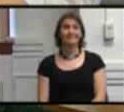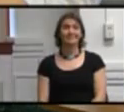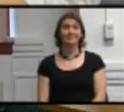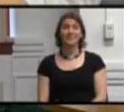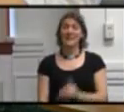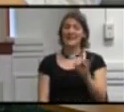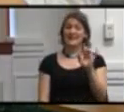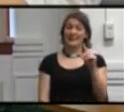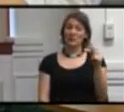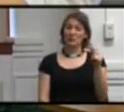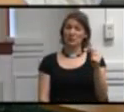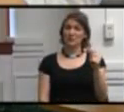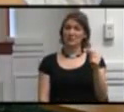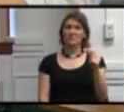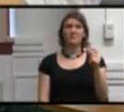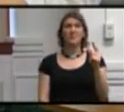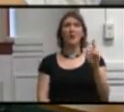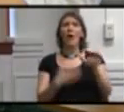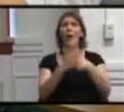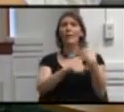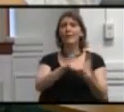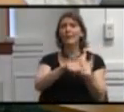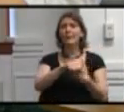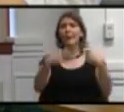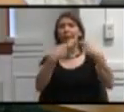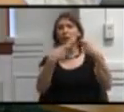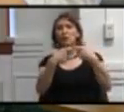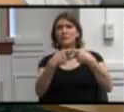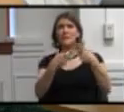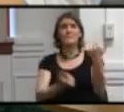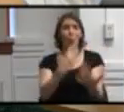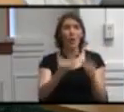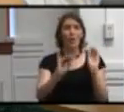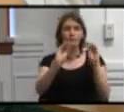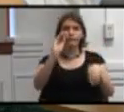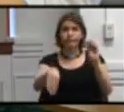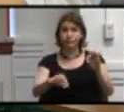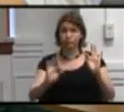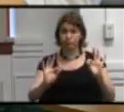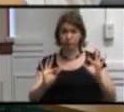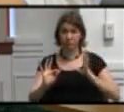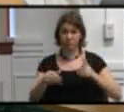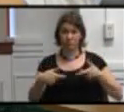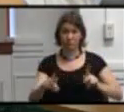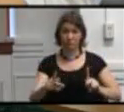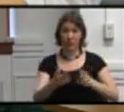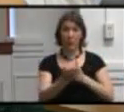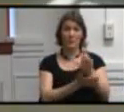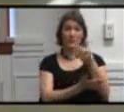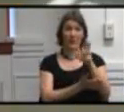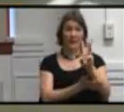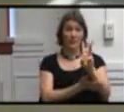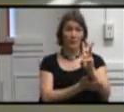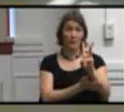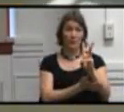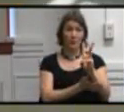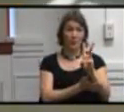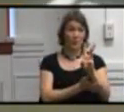And I take it that all the utility work and the placement of the boilers and everything is going through Labor and Industry as well?